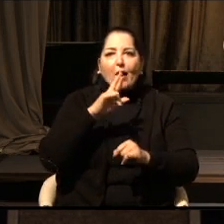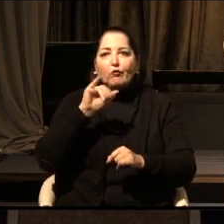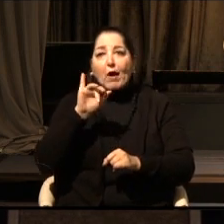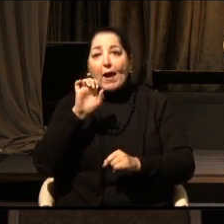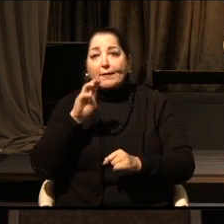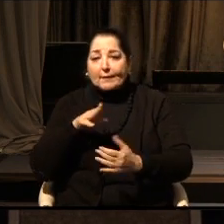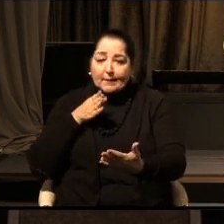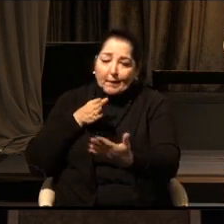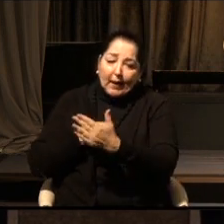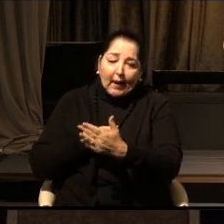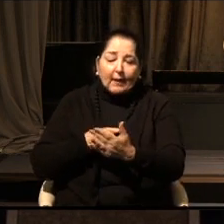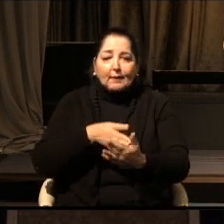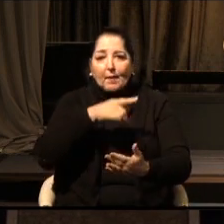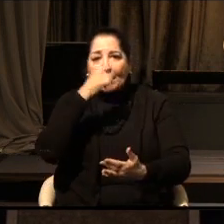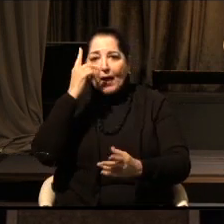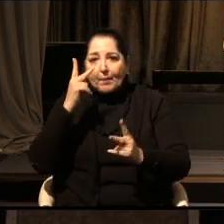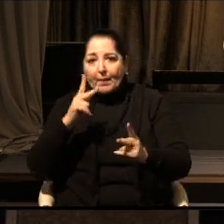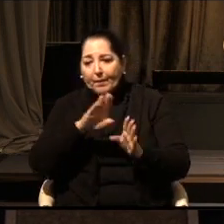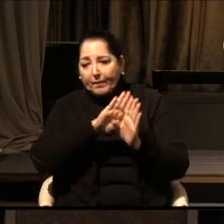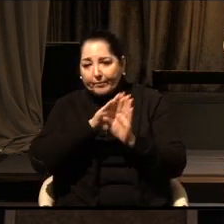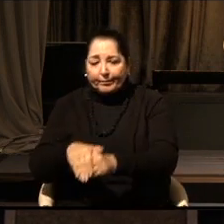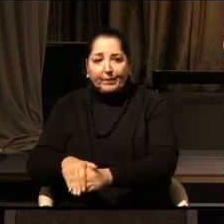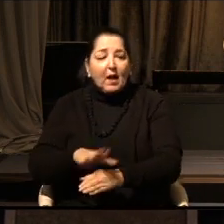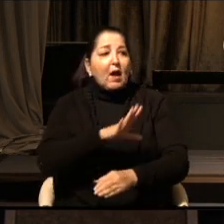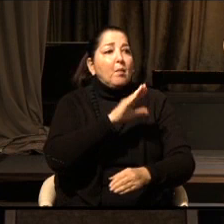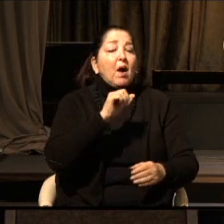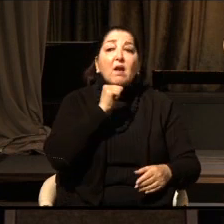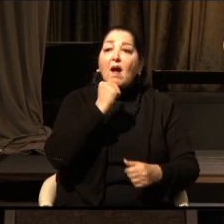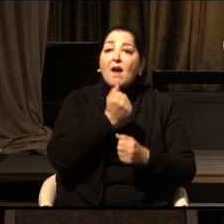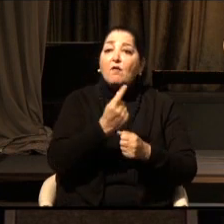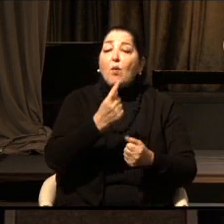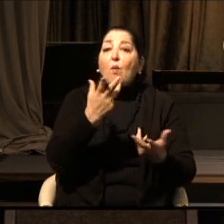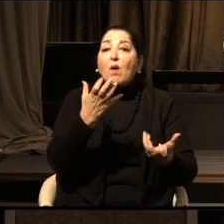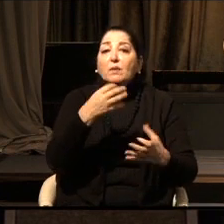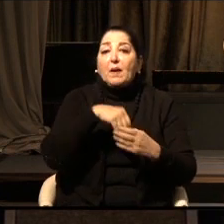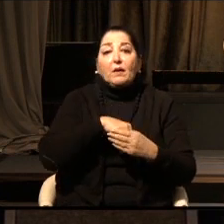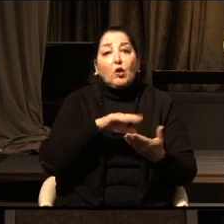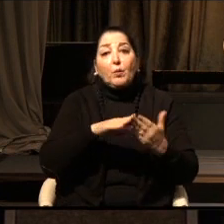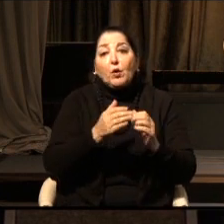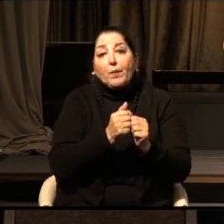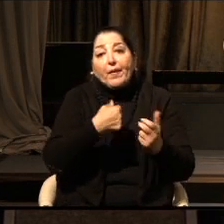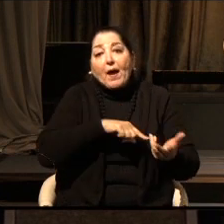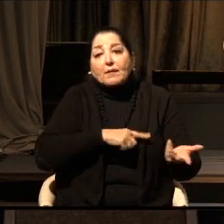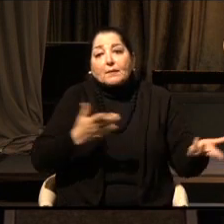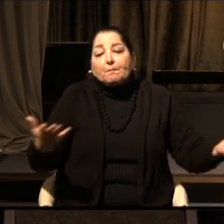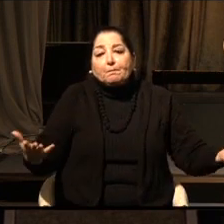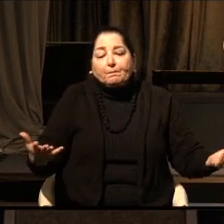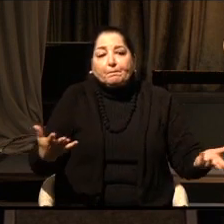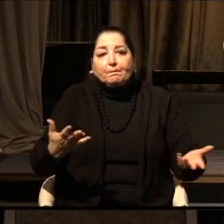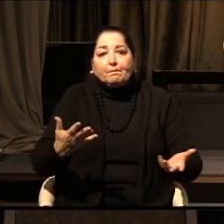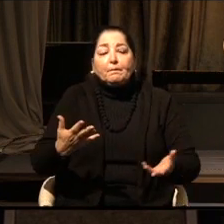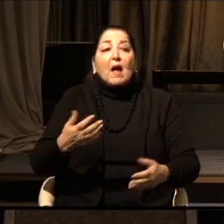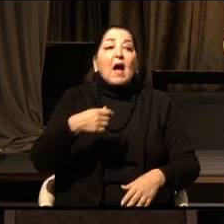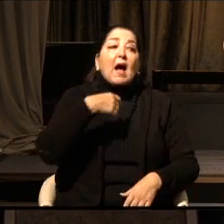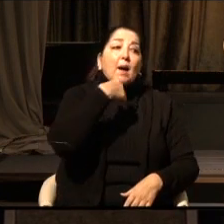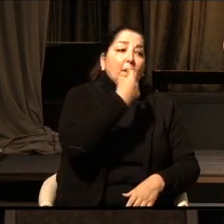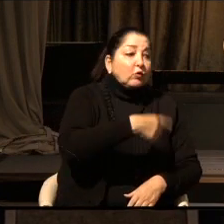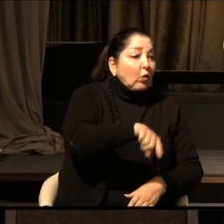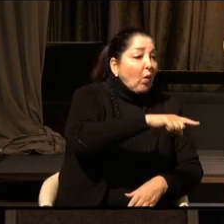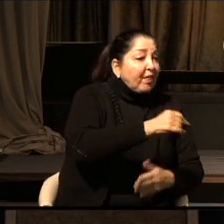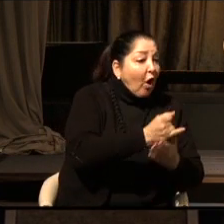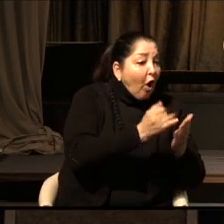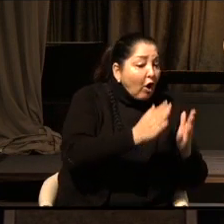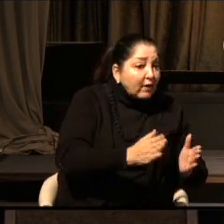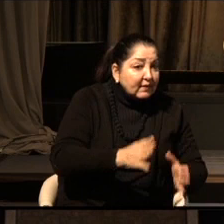that we also understand that not everybody wants to be in community with us. When I told the artists that create and perform in the